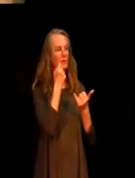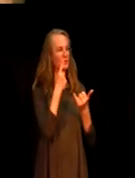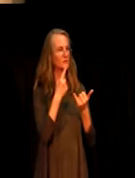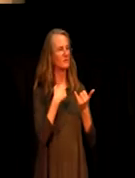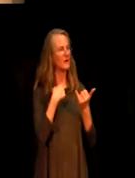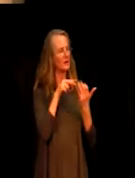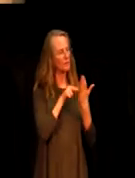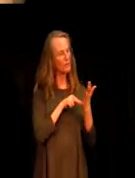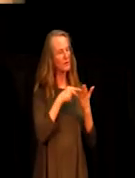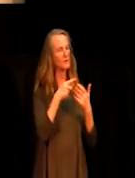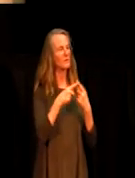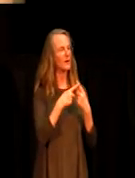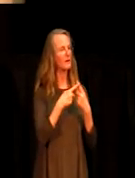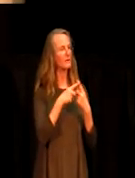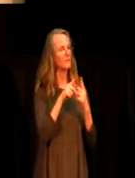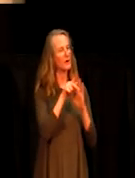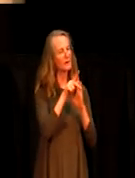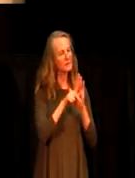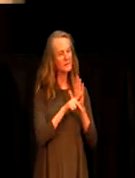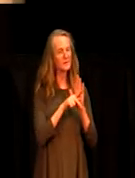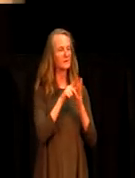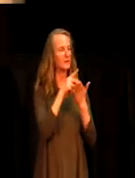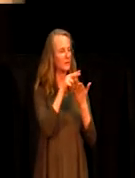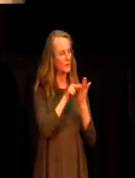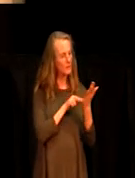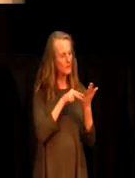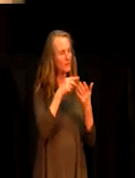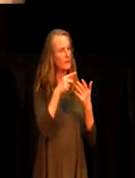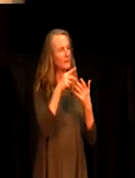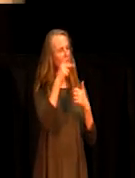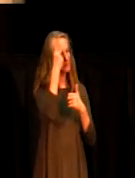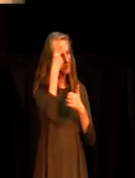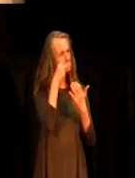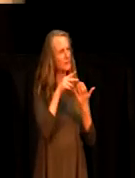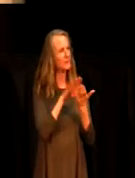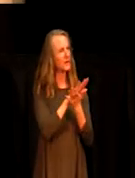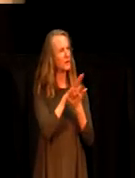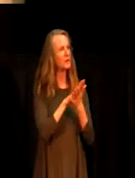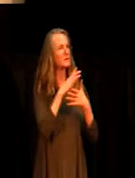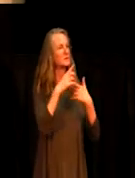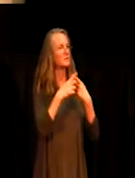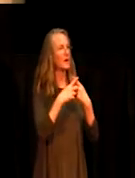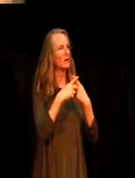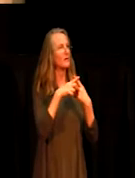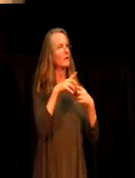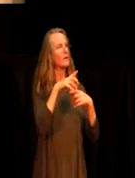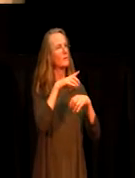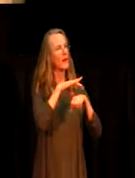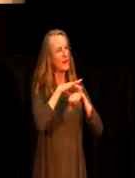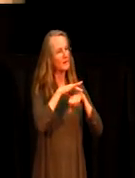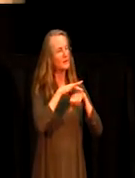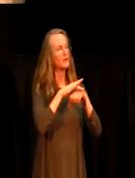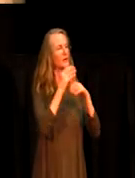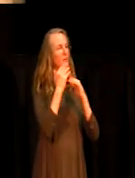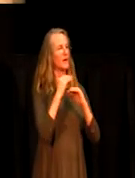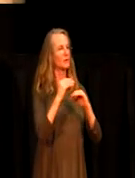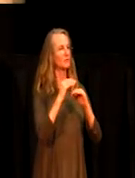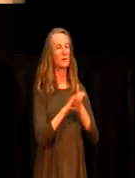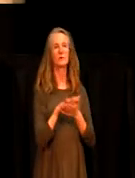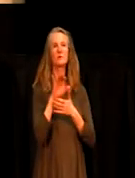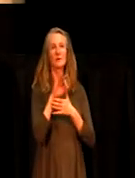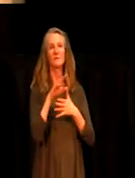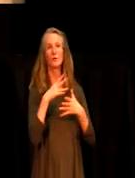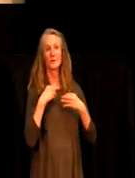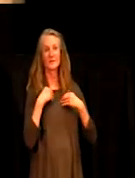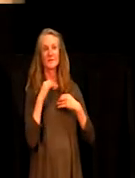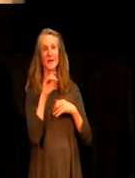policy documents referring to planetary boundary framing. And so if you take it too literally and